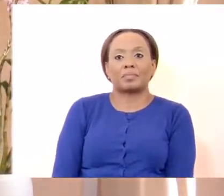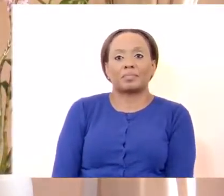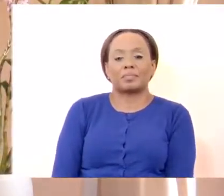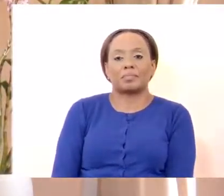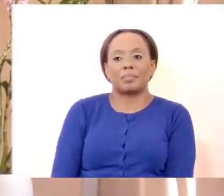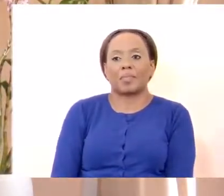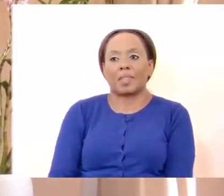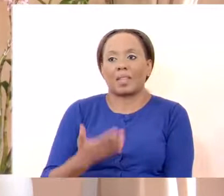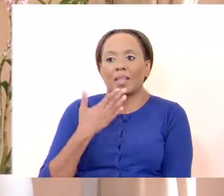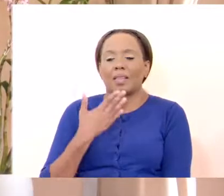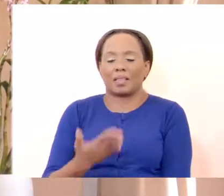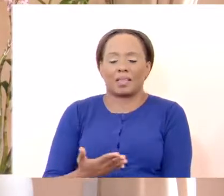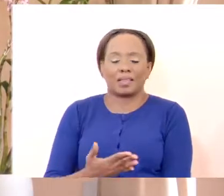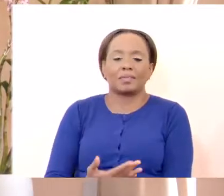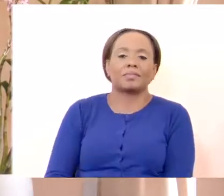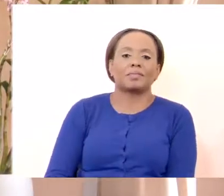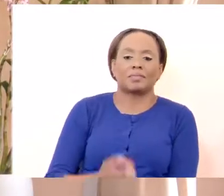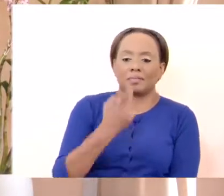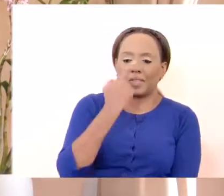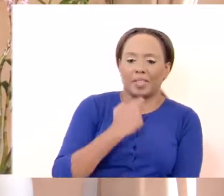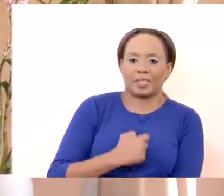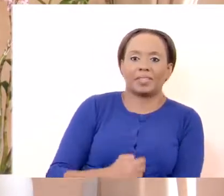Thank you for your question.